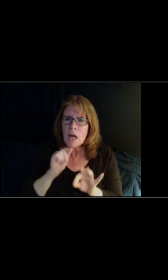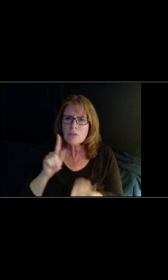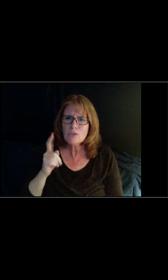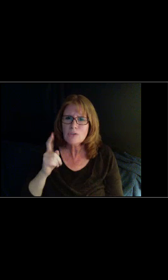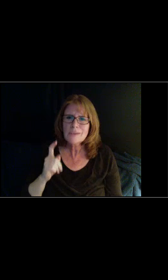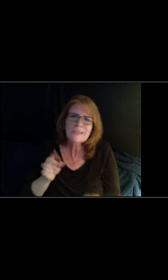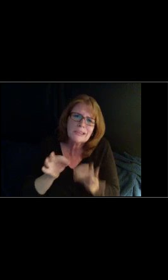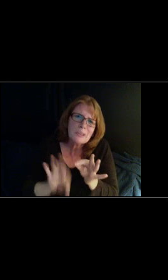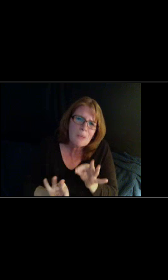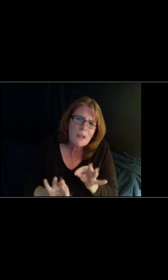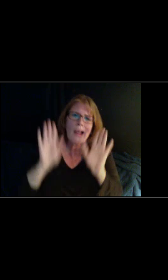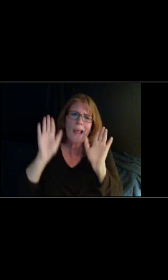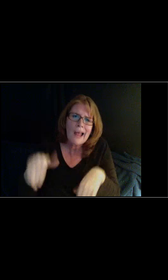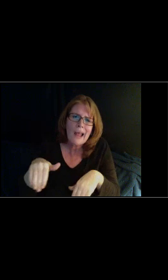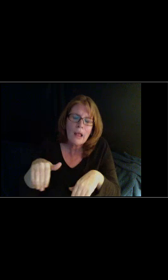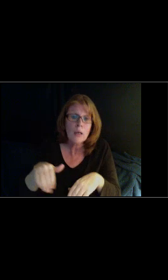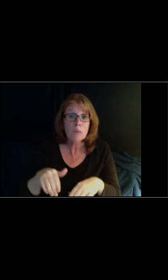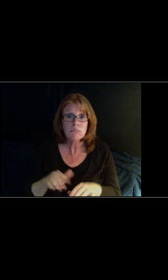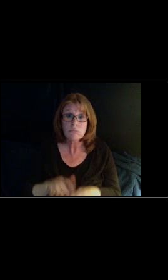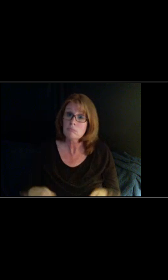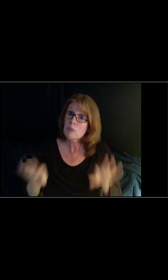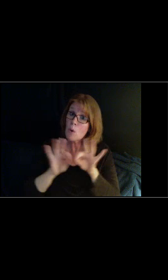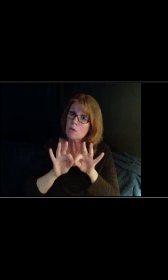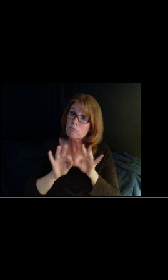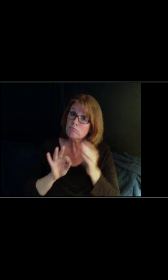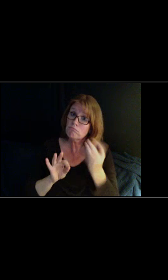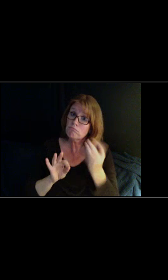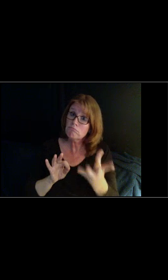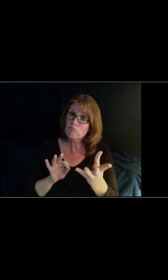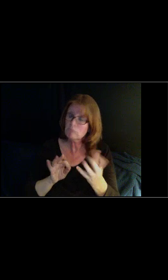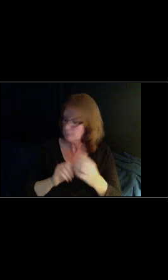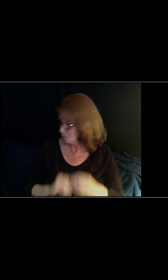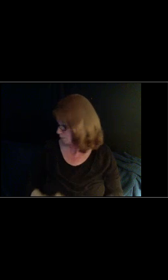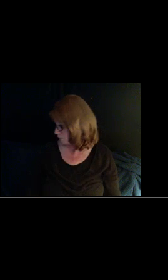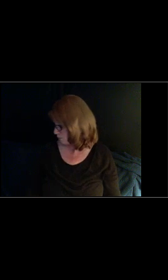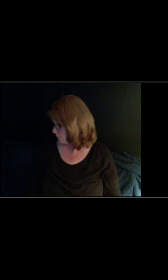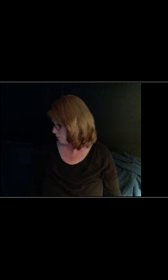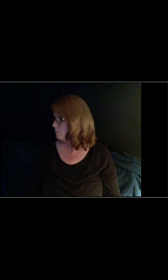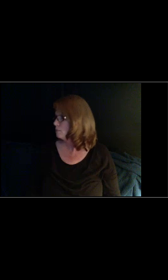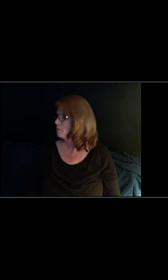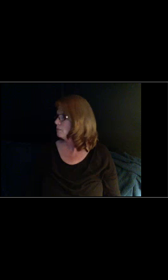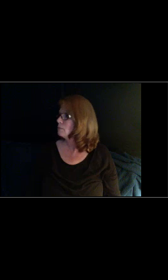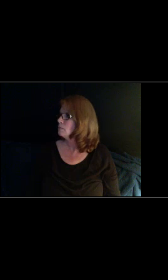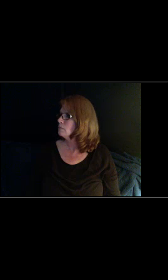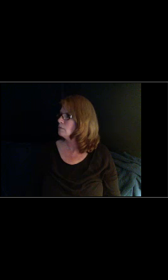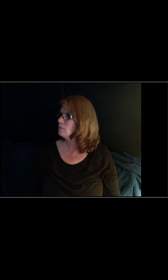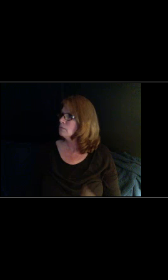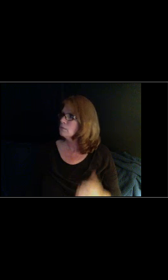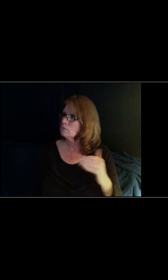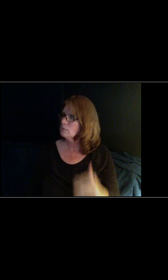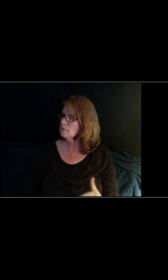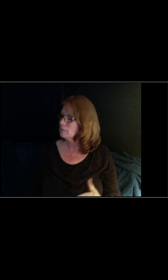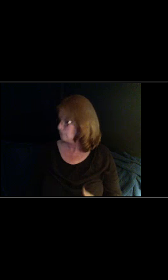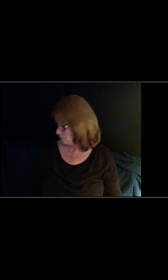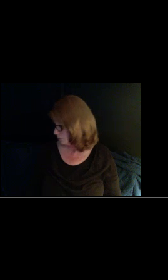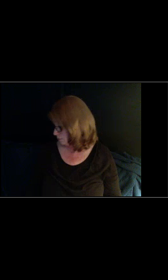our behavior, how we communicate, is very important. It's very important.